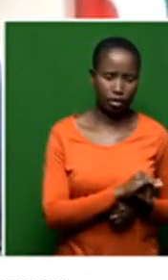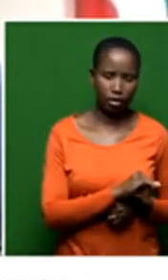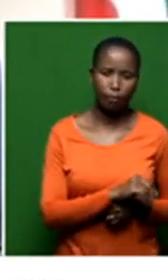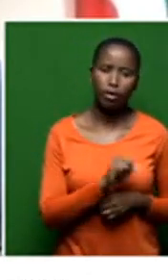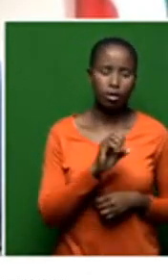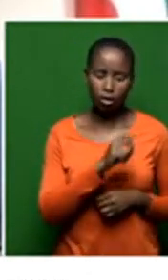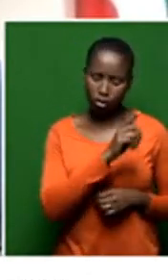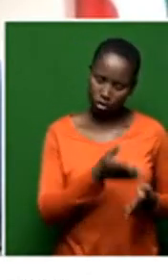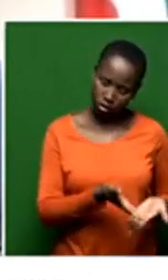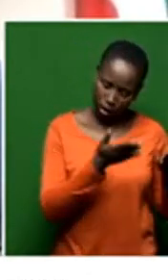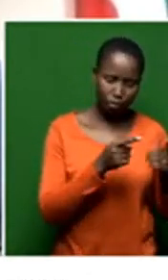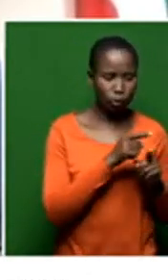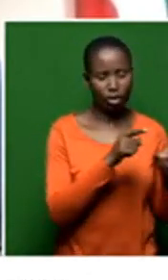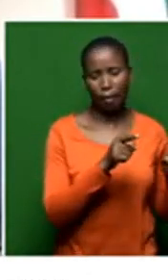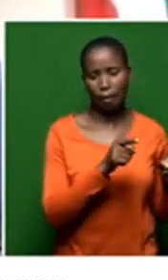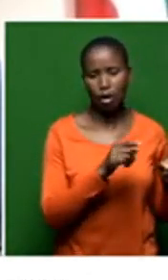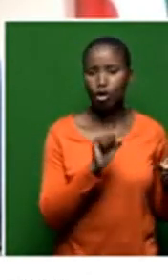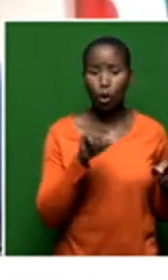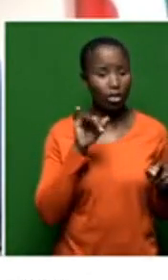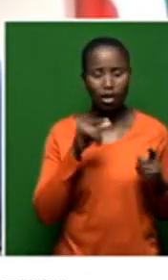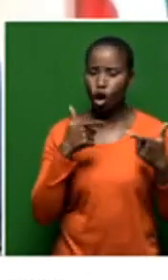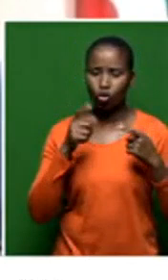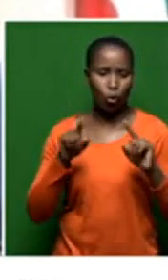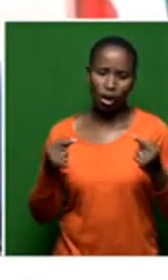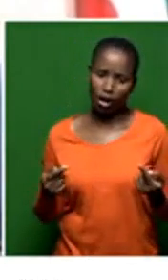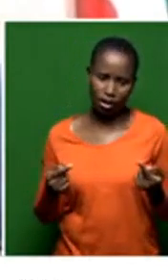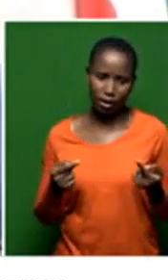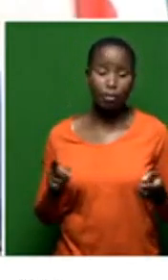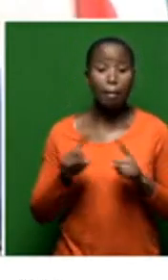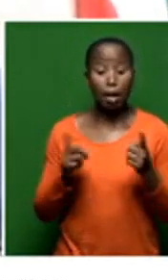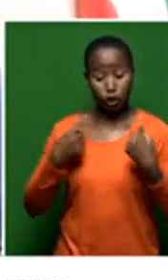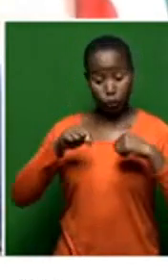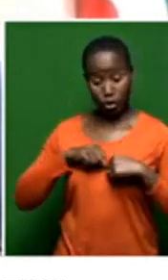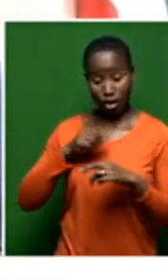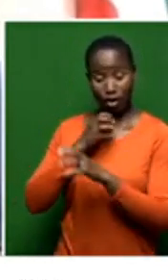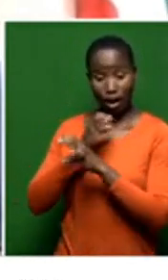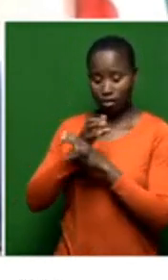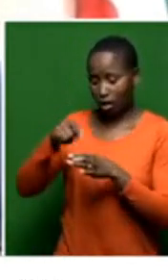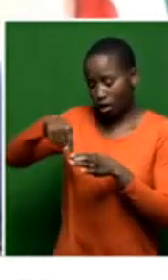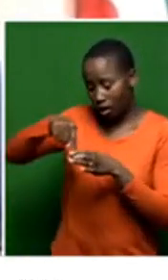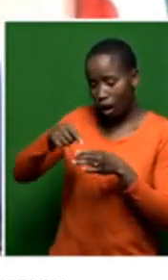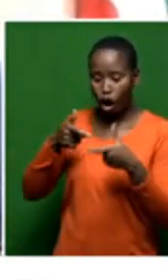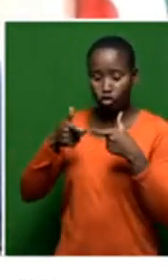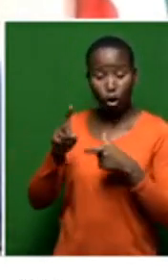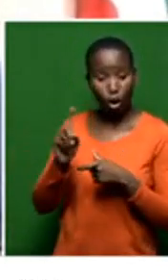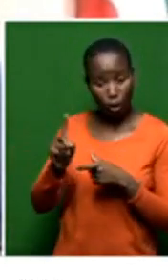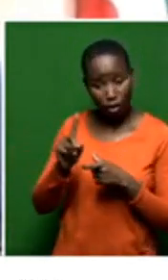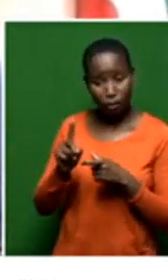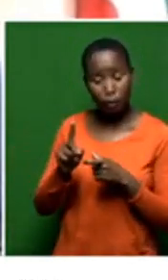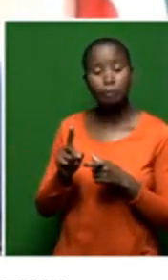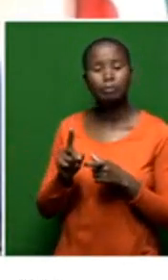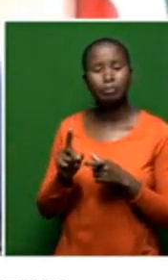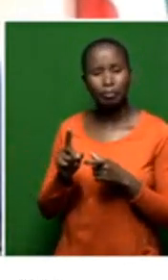companies shouldn't approach court. That one is beyond our control. What is within our control as ICASA, as a Schedule 1